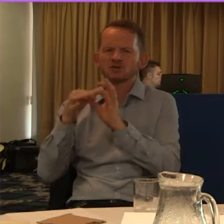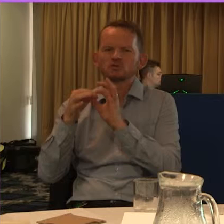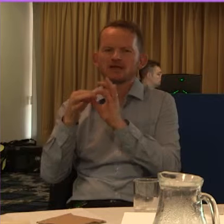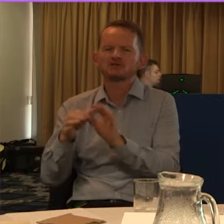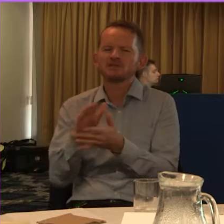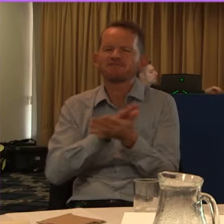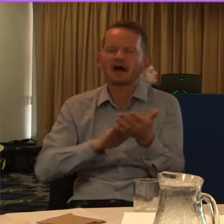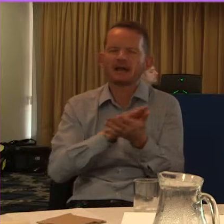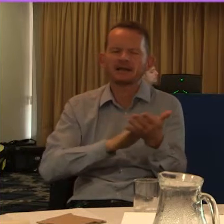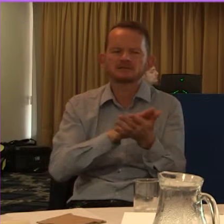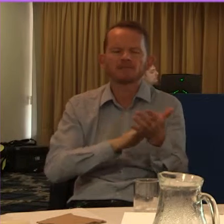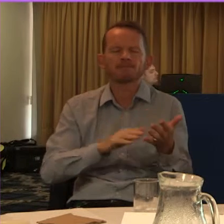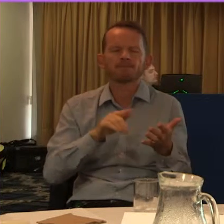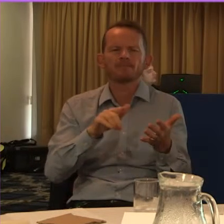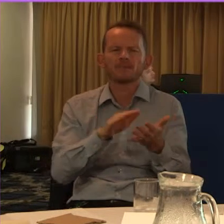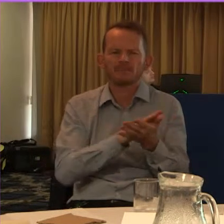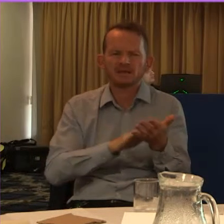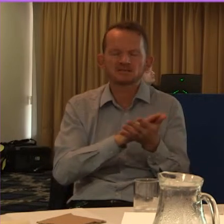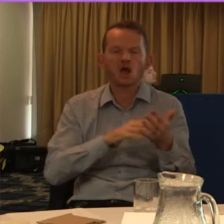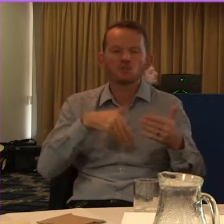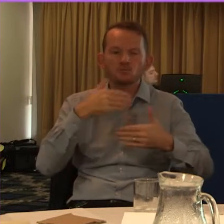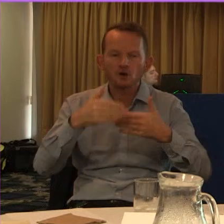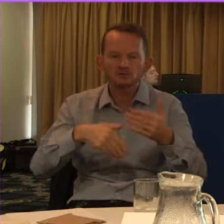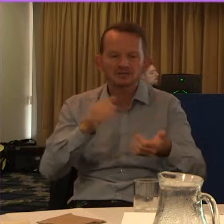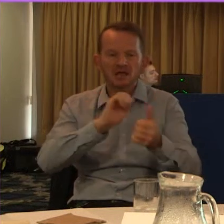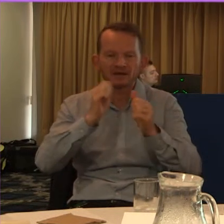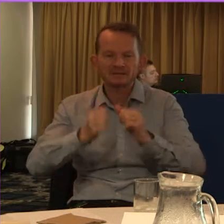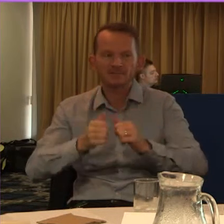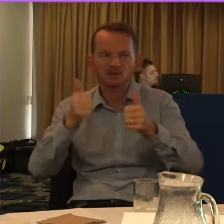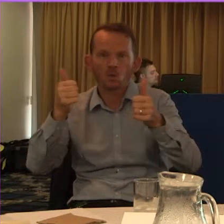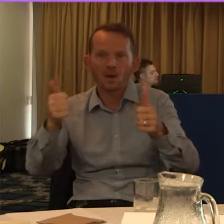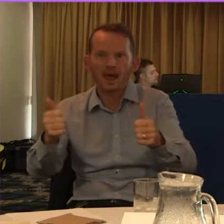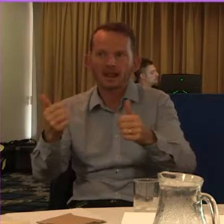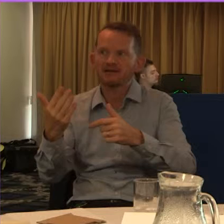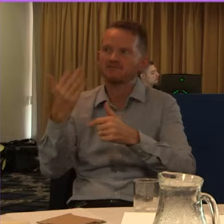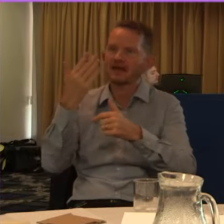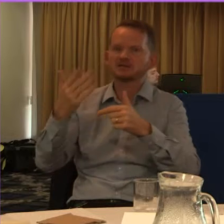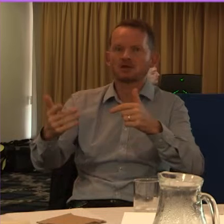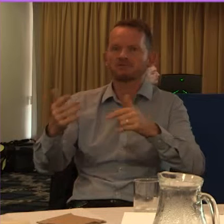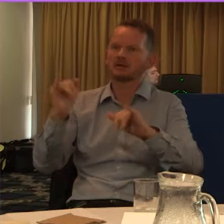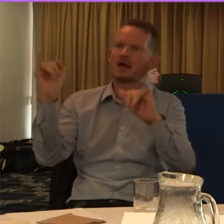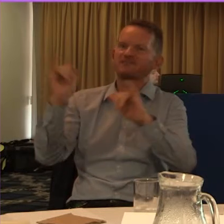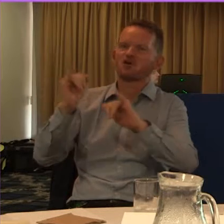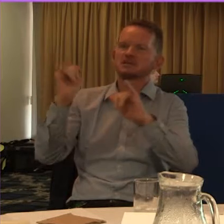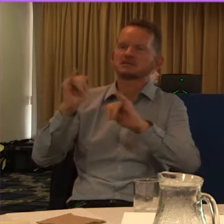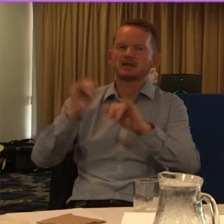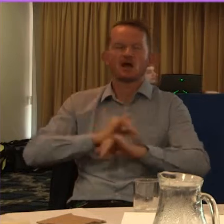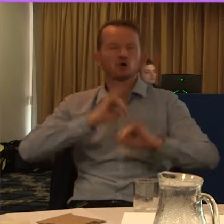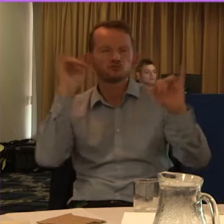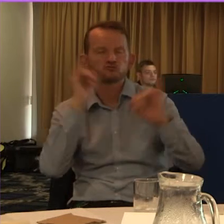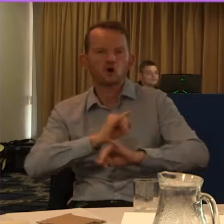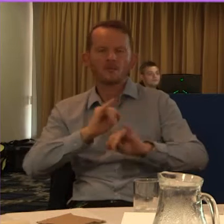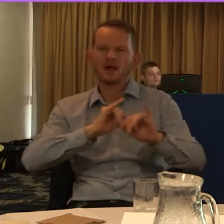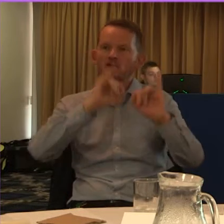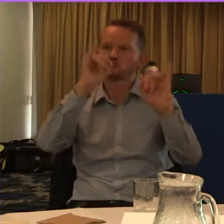about as good a definition as any as I found, which was the process of adapting well in the face of adversity,